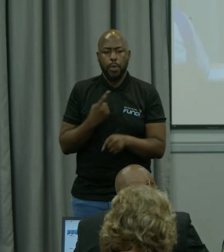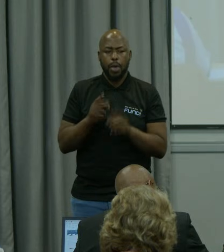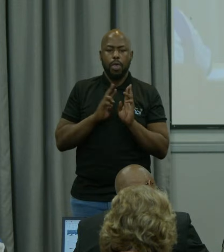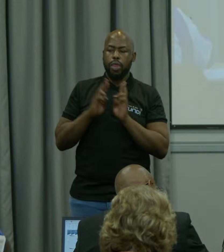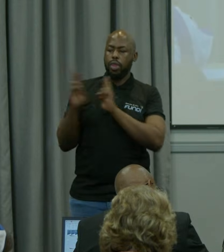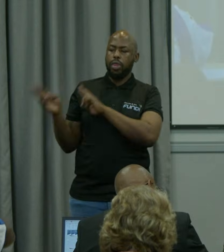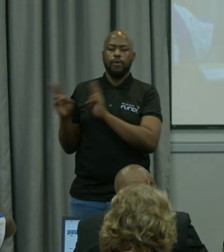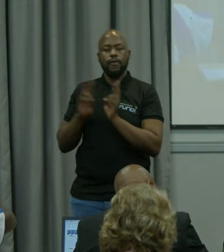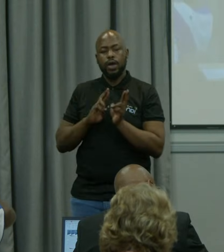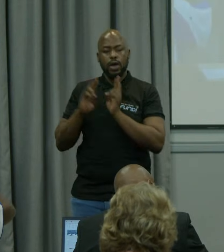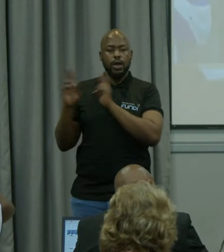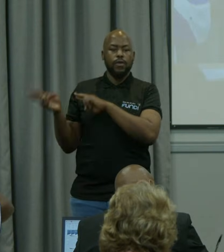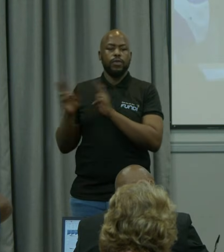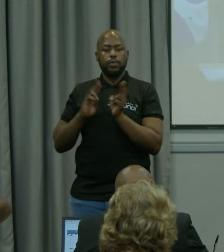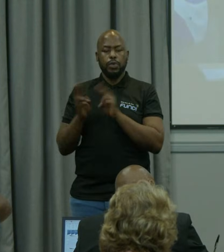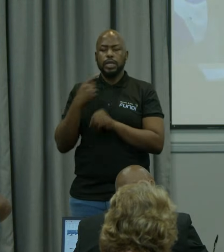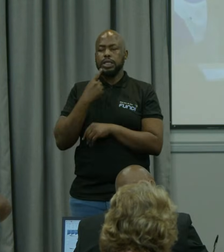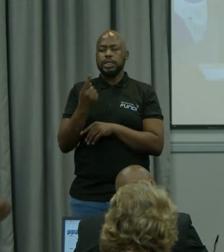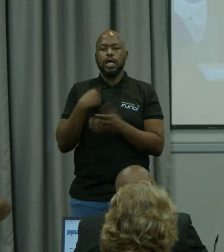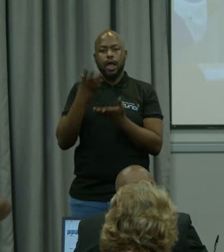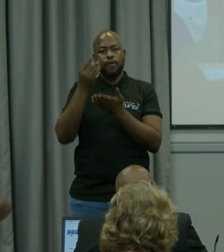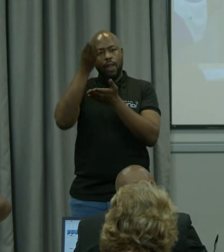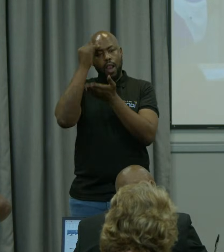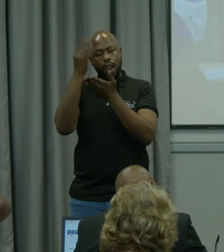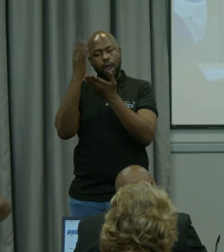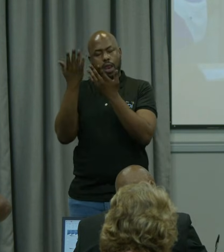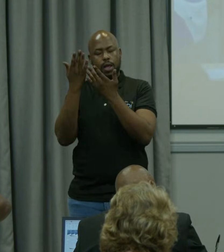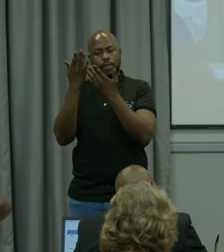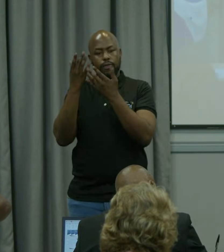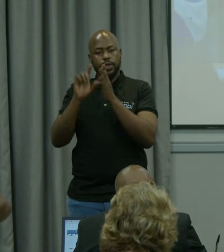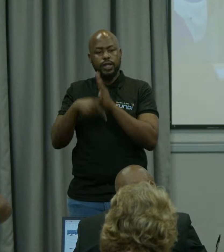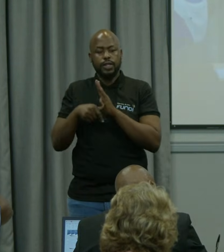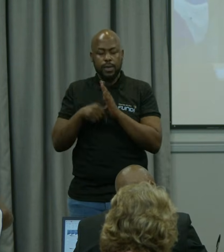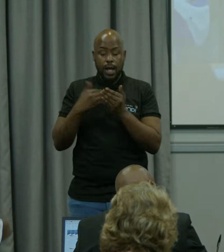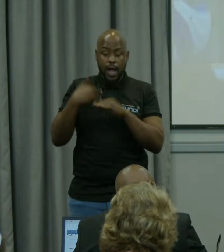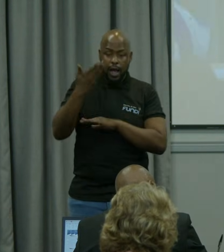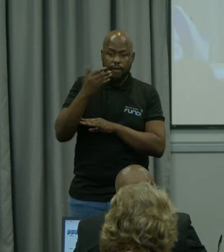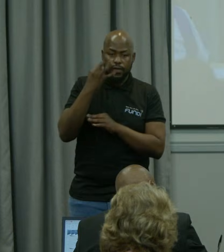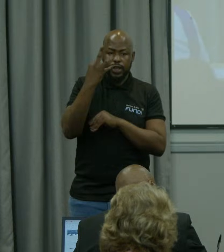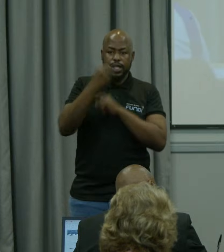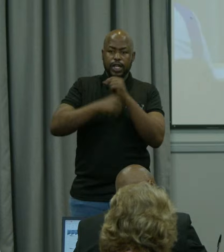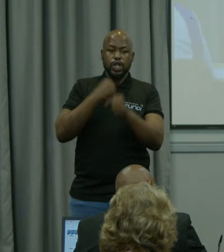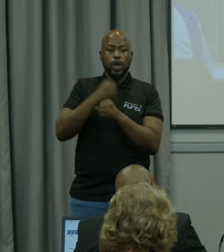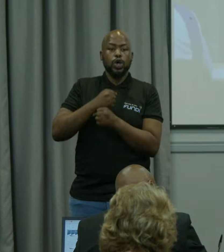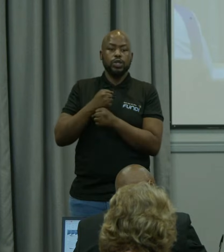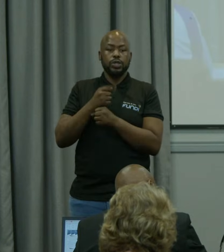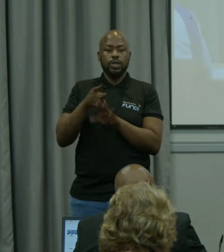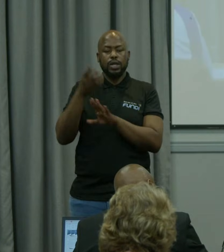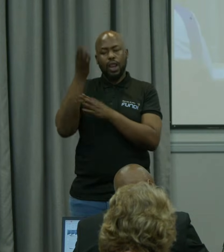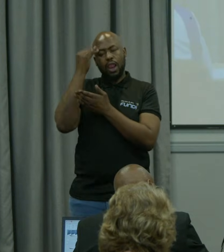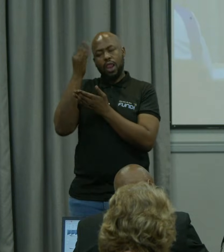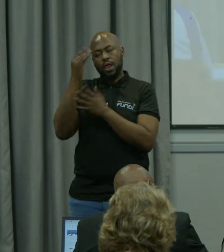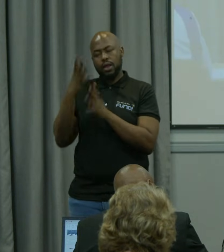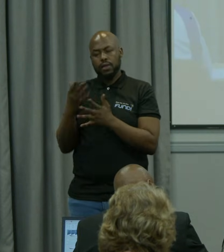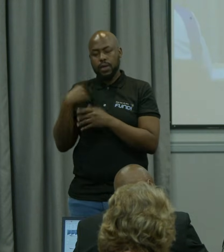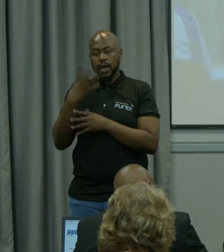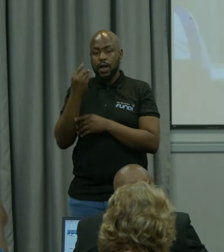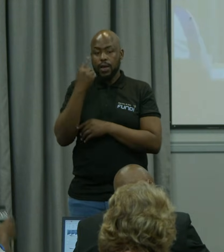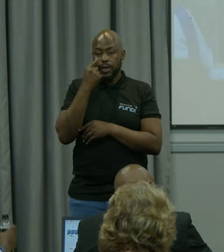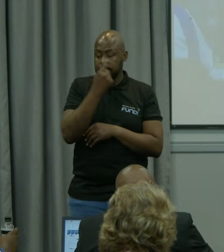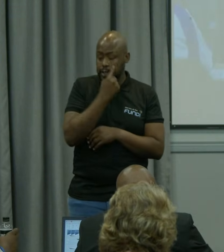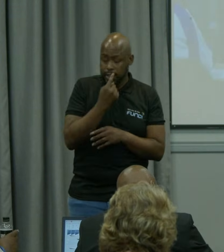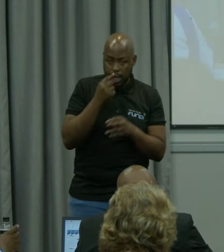to as having learning disabilities. Only after 3 years would it be discovered that the learner has got sight